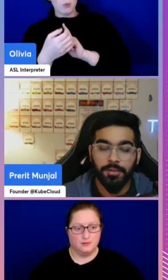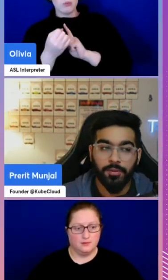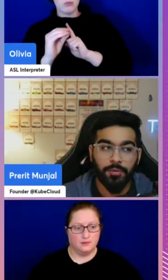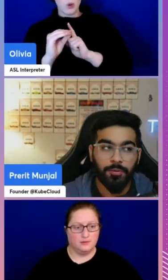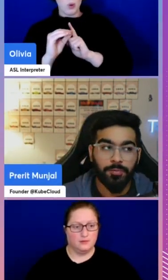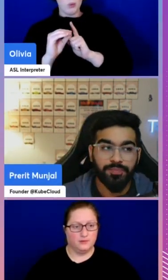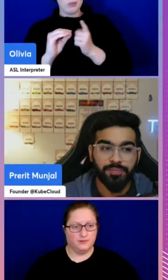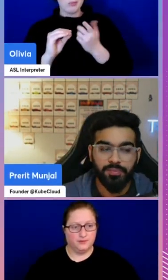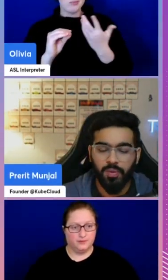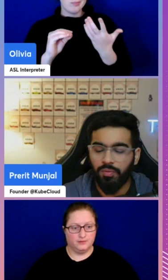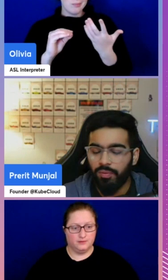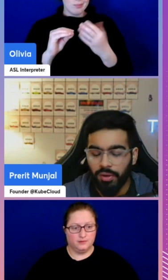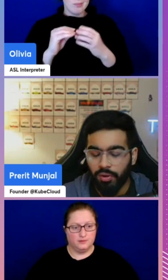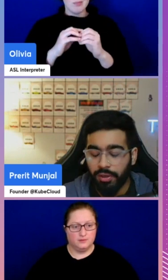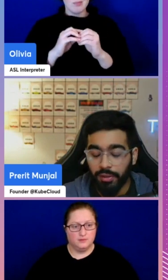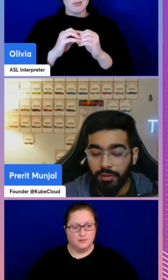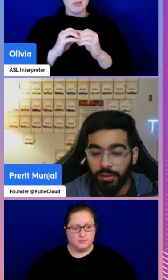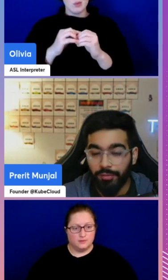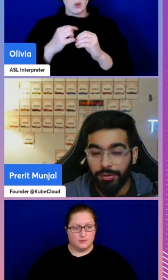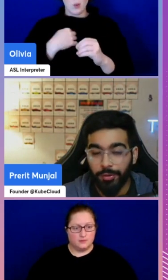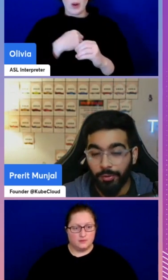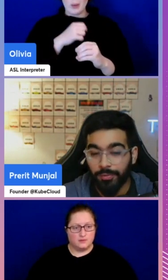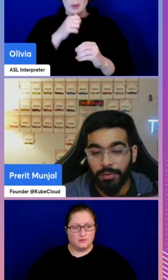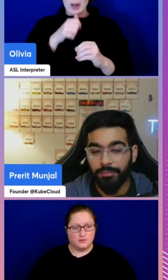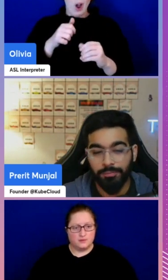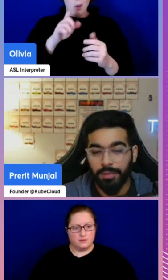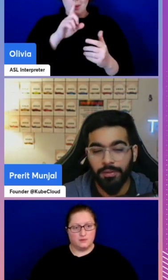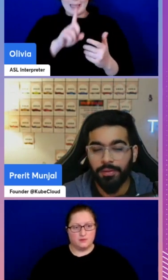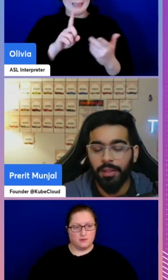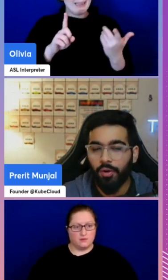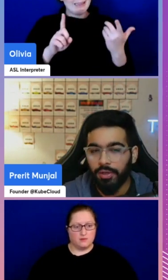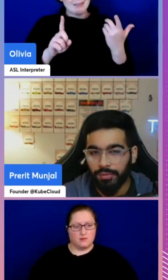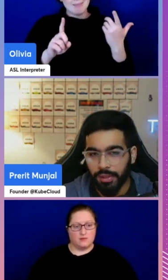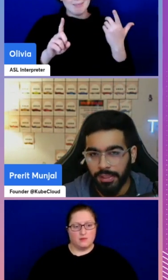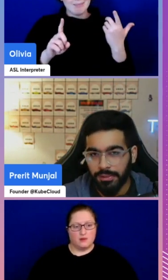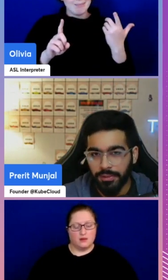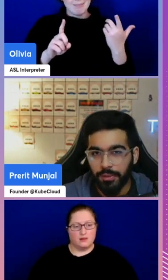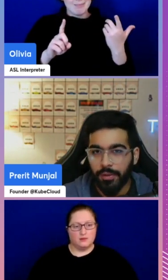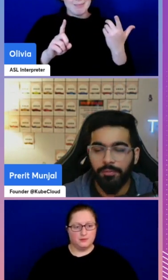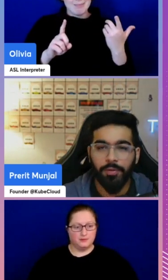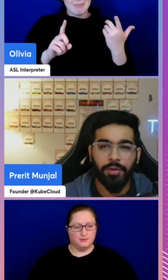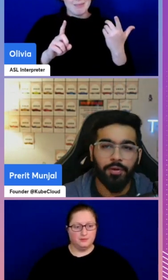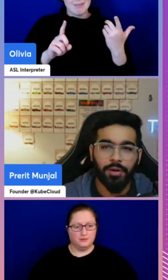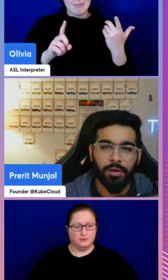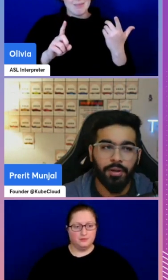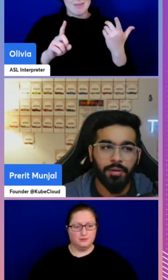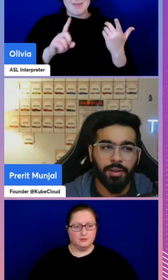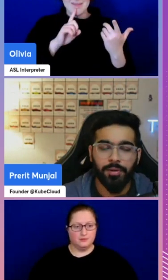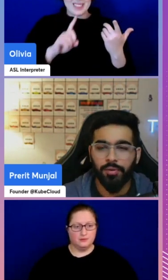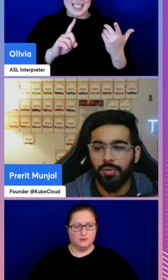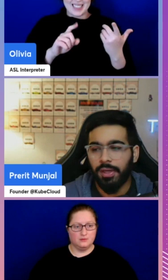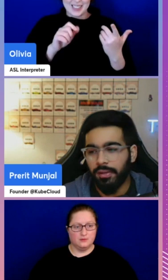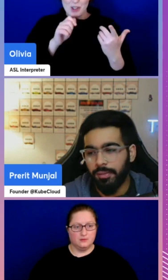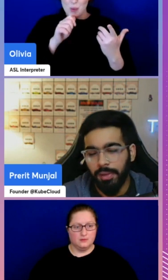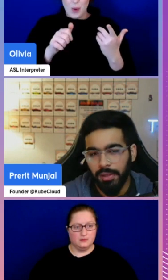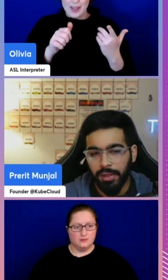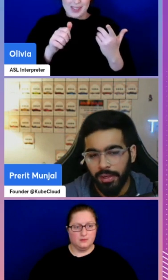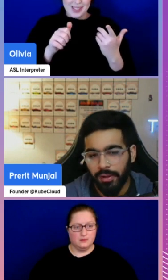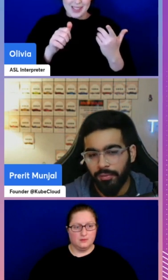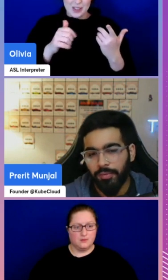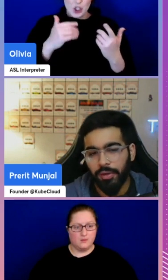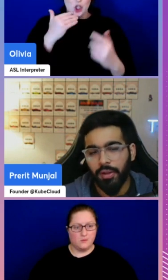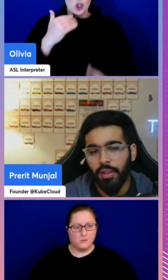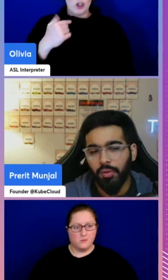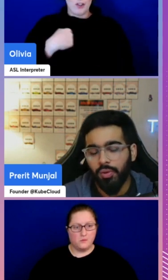Okay, so we were not even, like, odds were against us. Okay, we were not able to get the